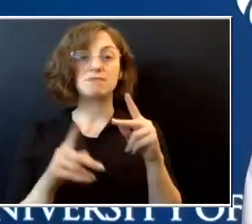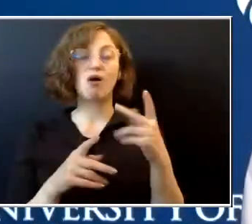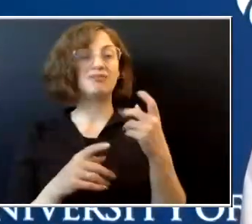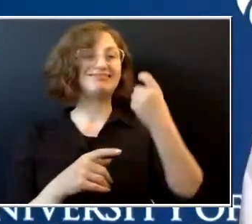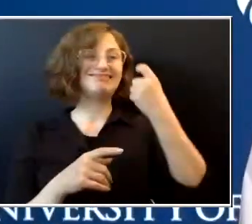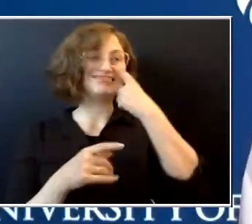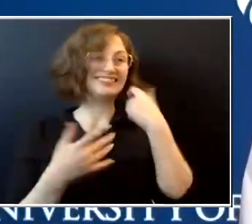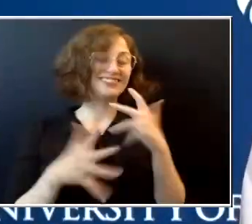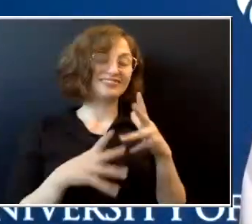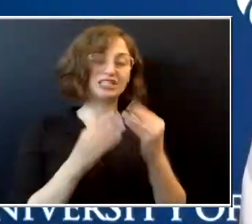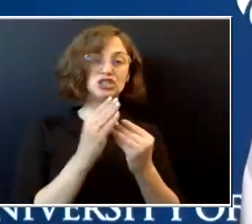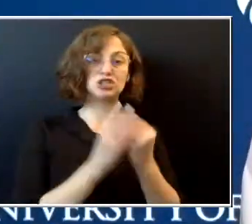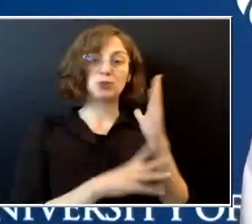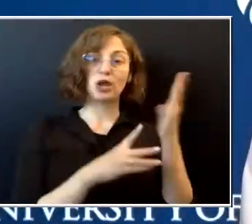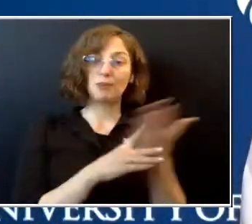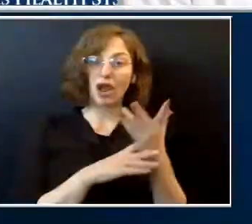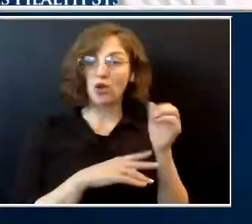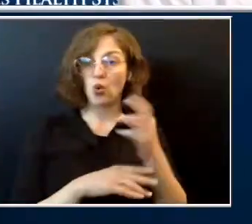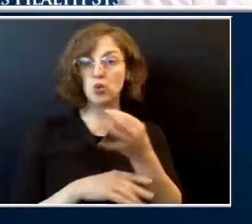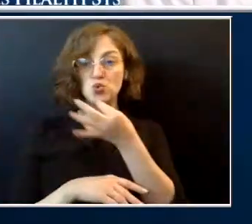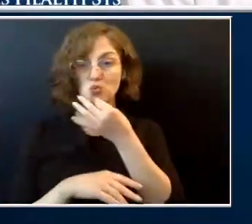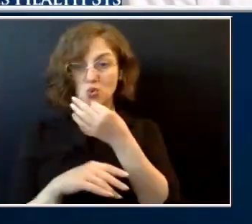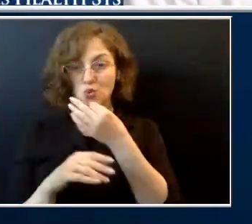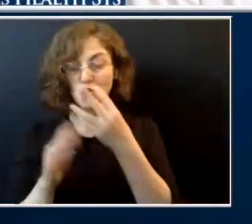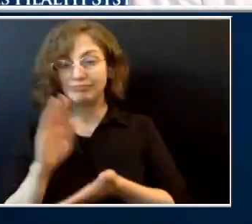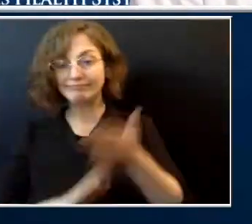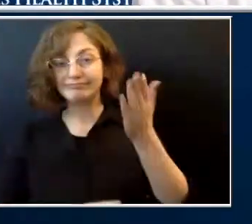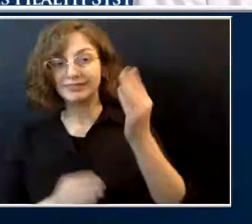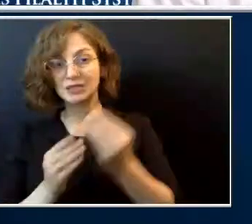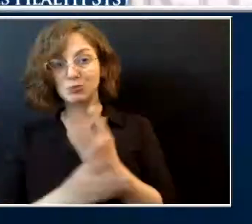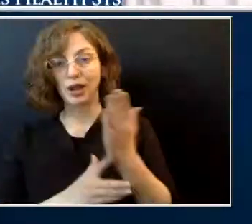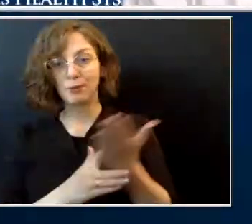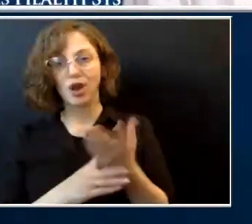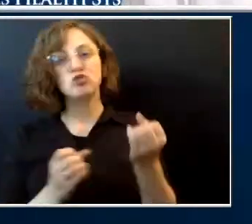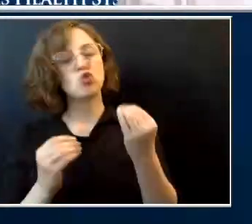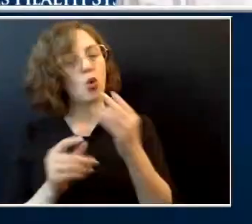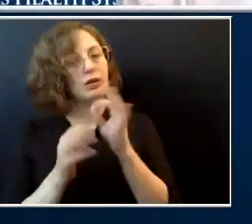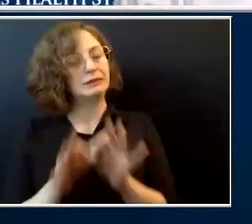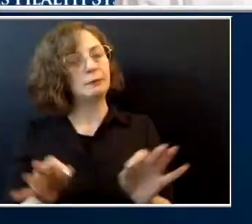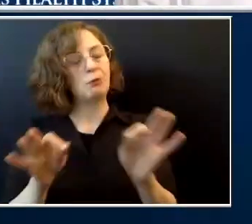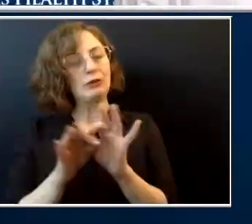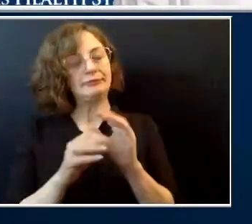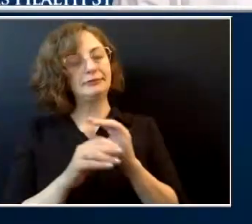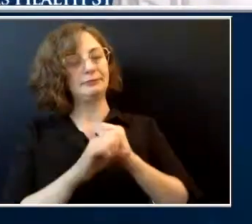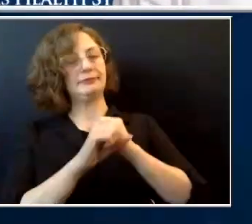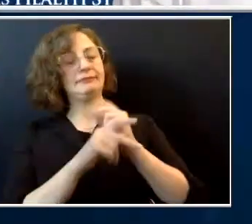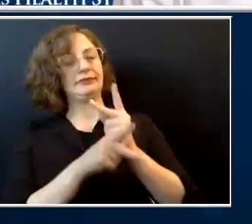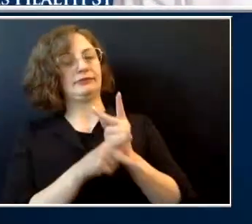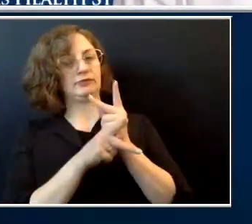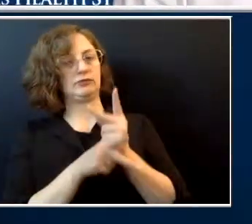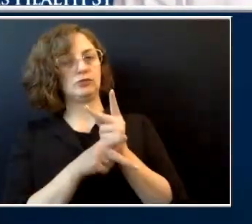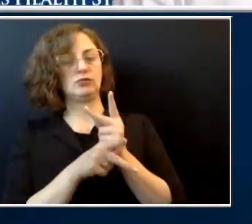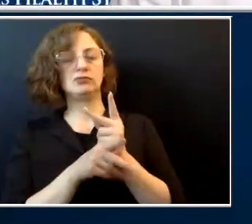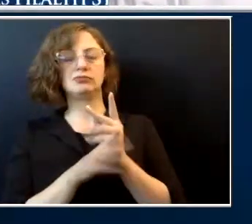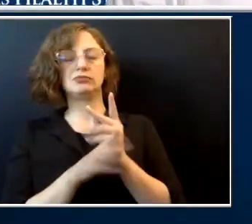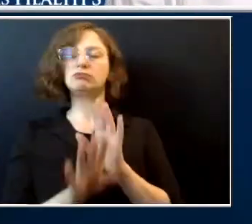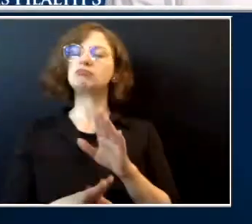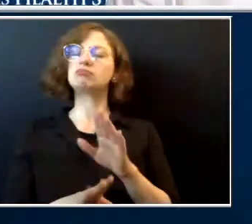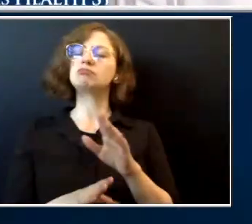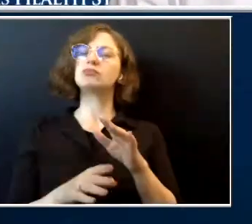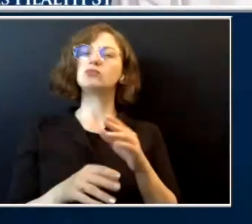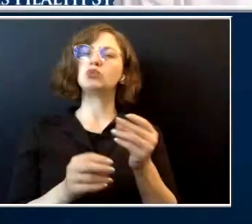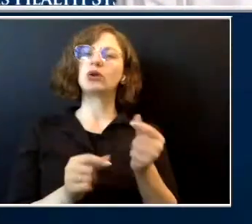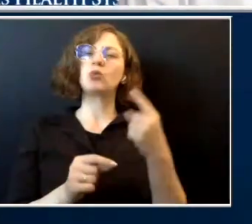to stay protected during that time. And hey, one study, just to hit on real quick, there was a study that came out about the